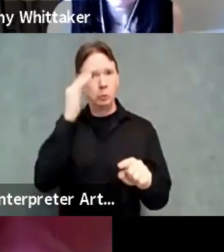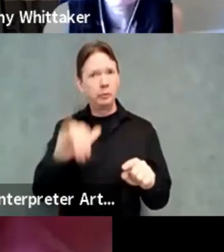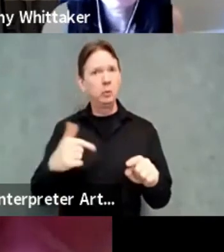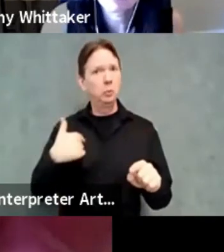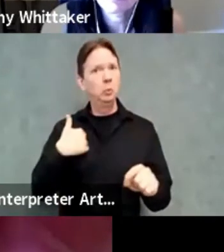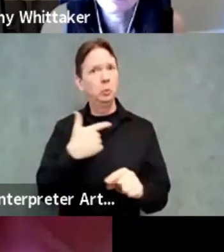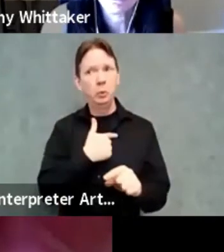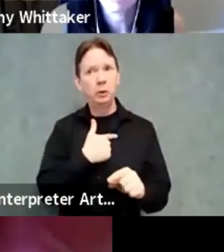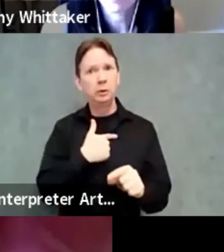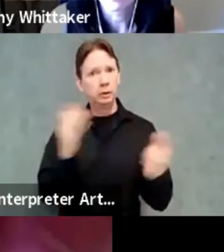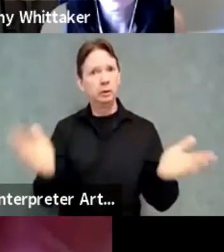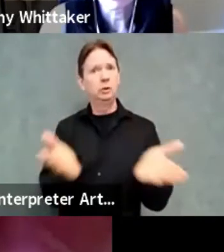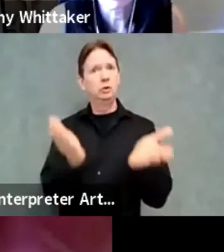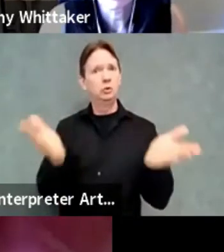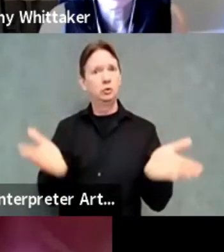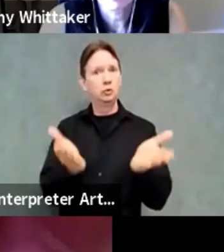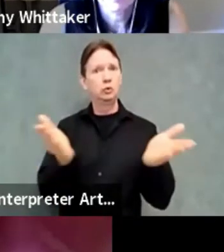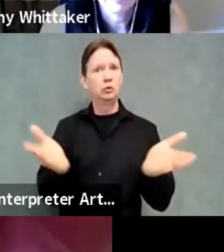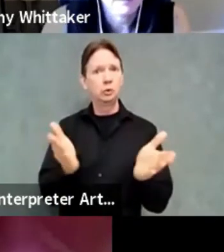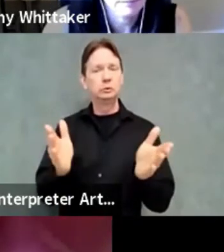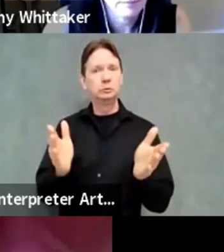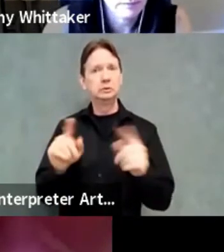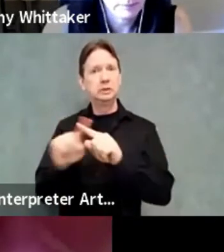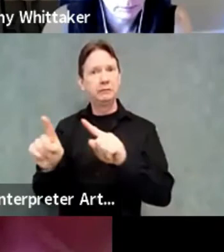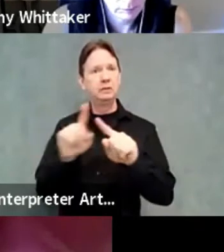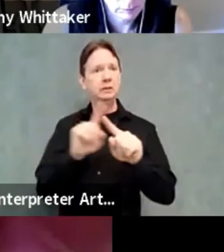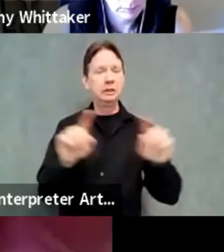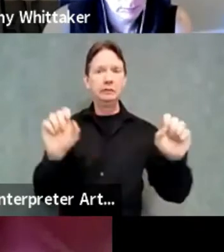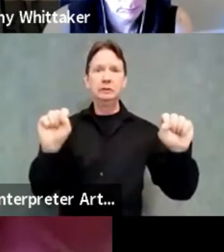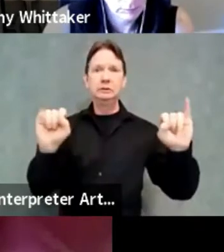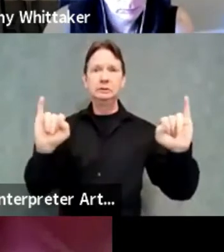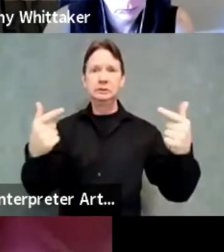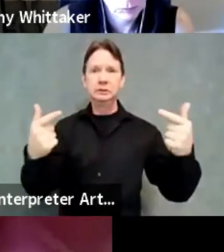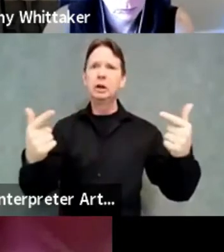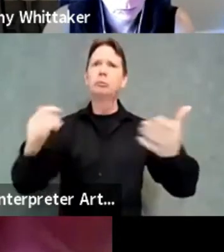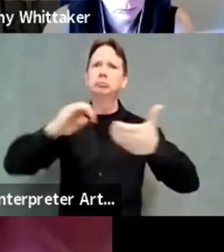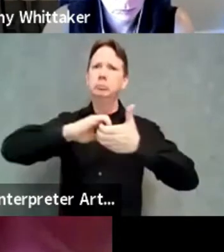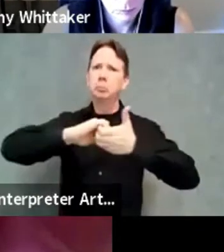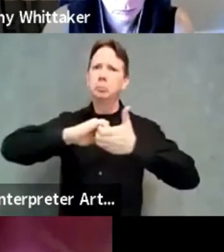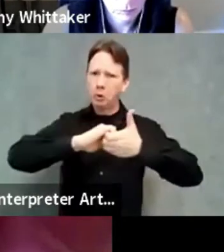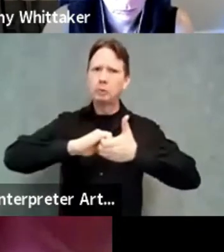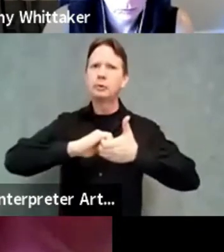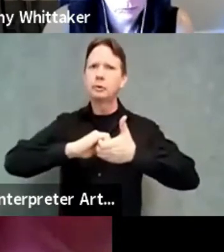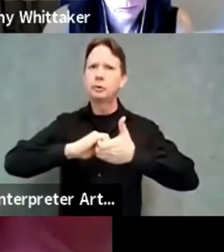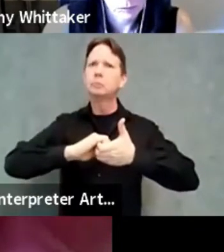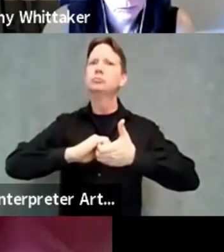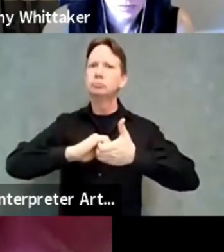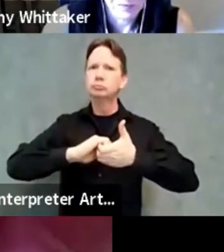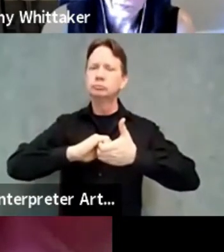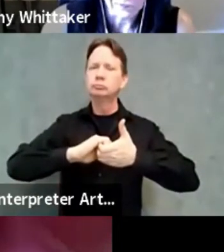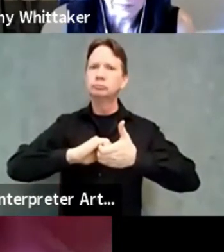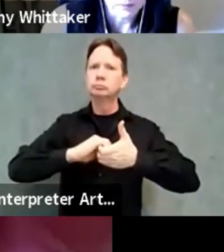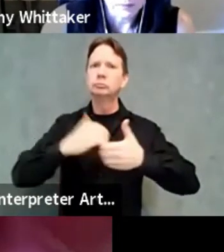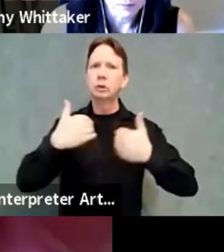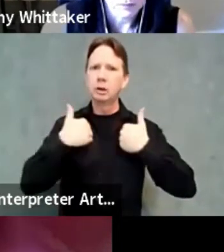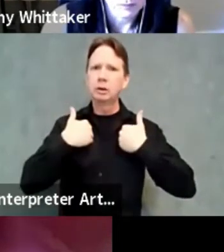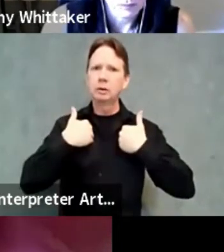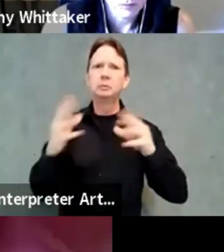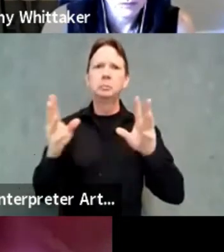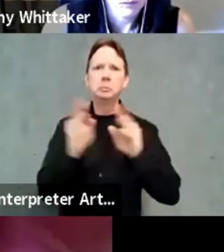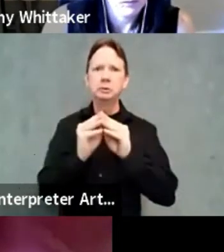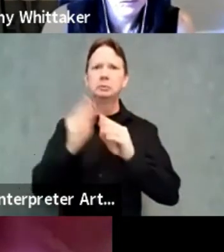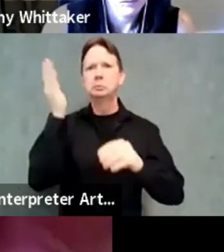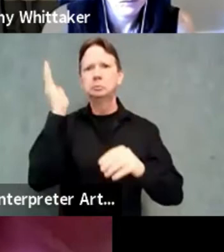helps bring a wider attention to and a bigger audience to sessions. So I would say that that's a good question for our